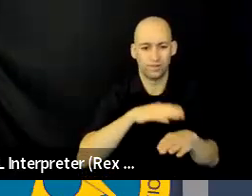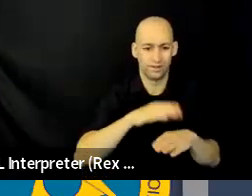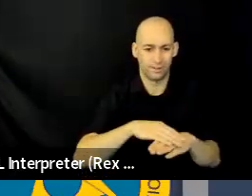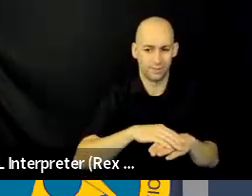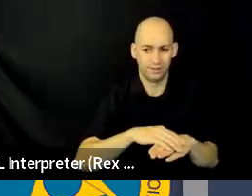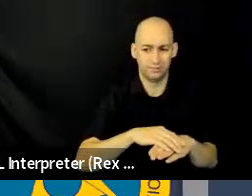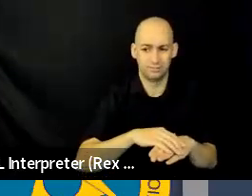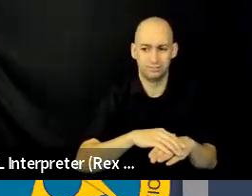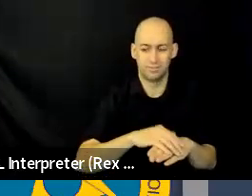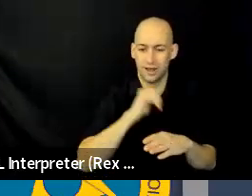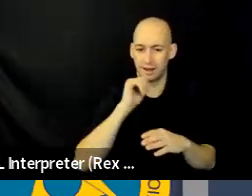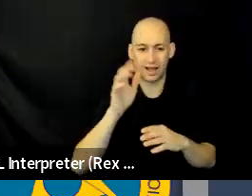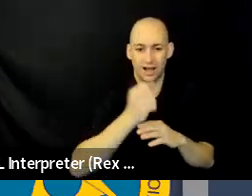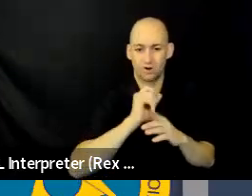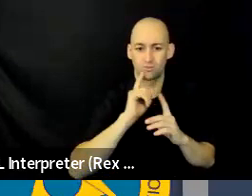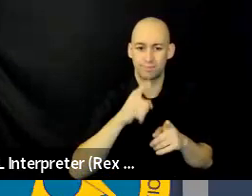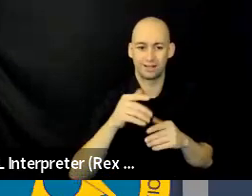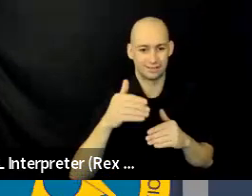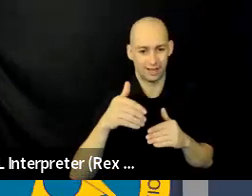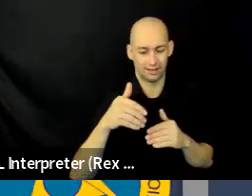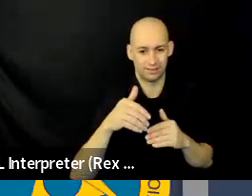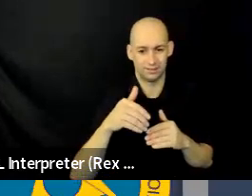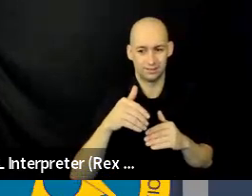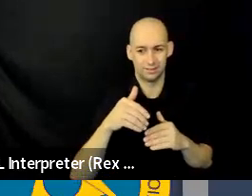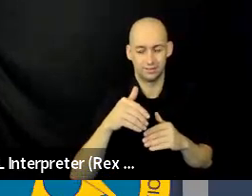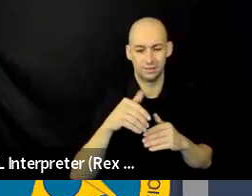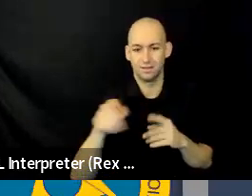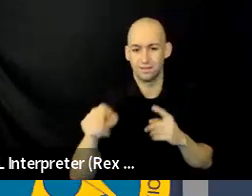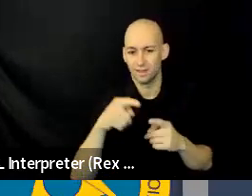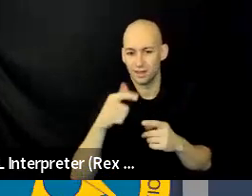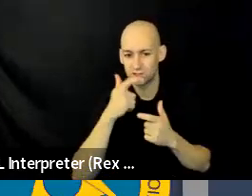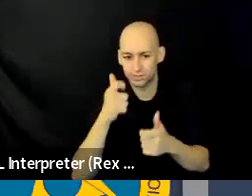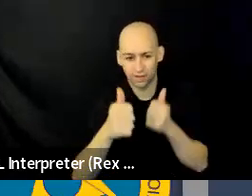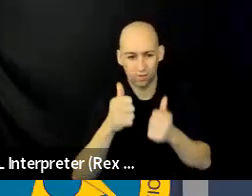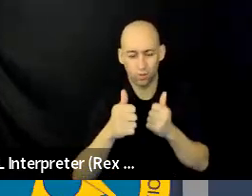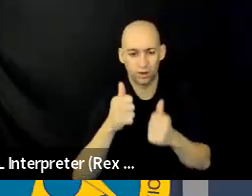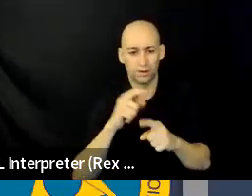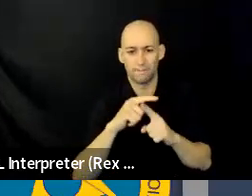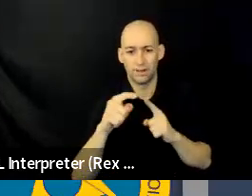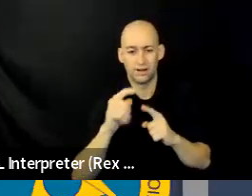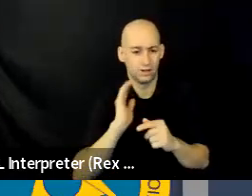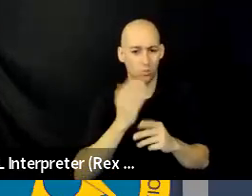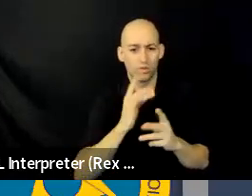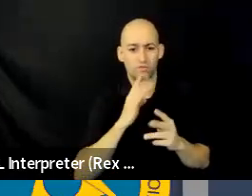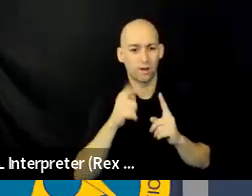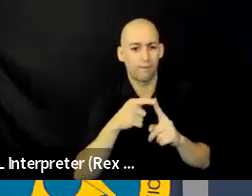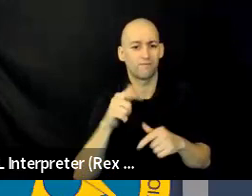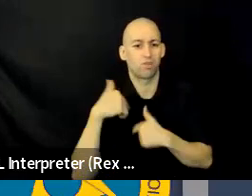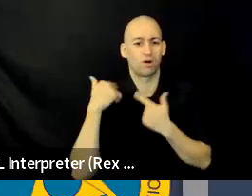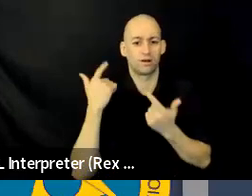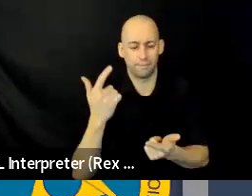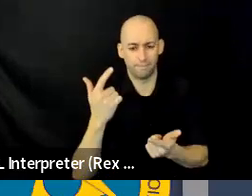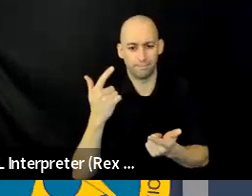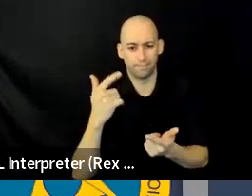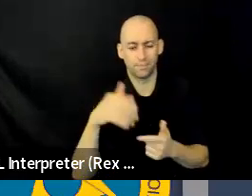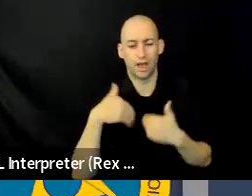not received a response from the property owner in terms of their interest in either one of those, but those have been something we've been talking about for a long time. We're happy